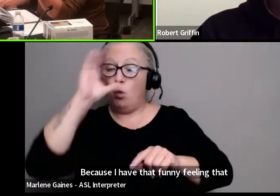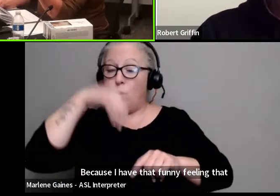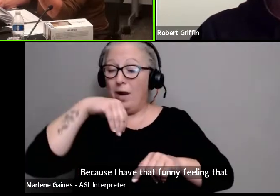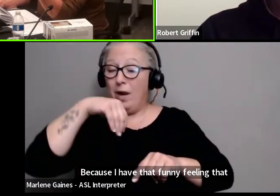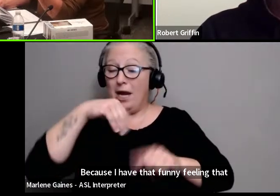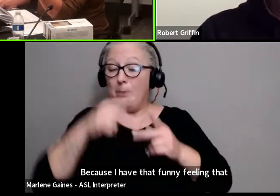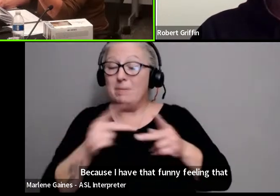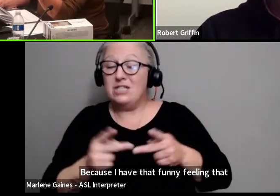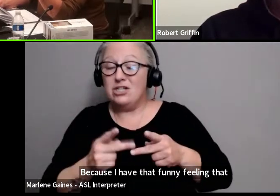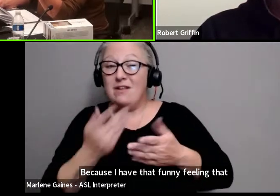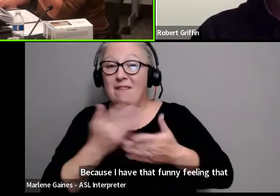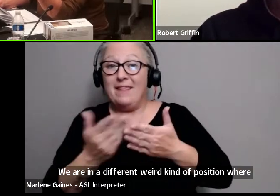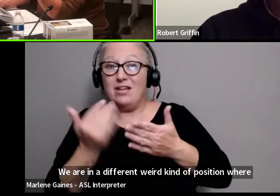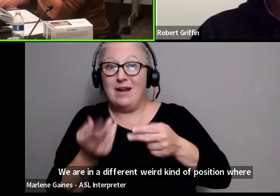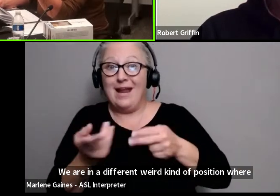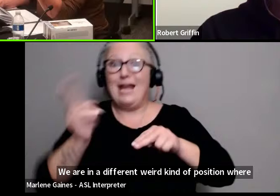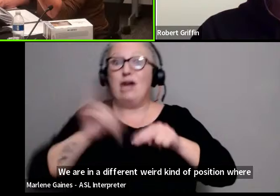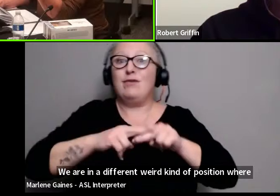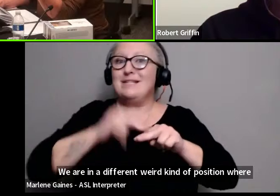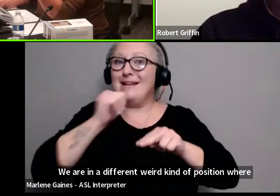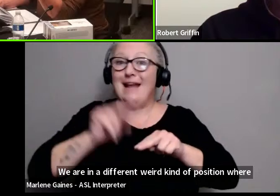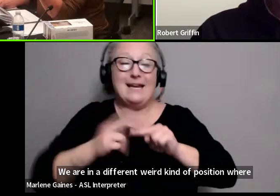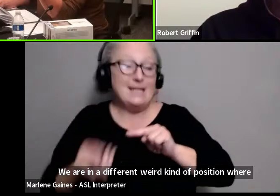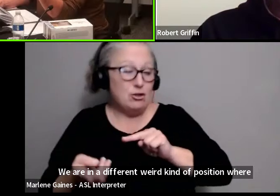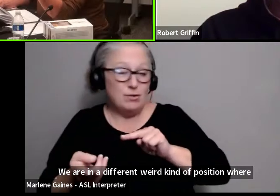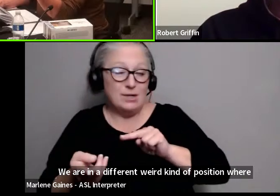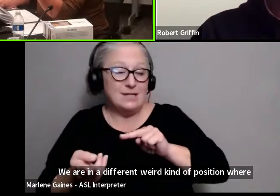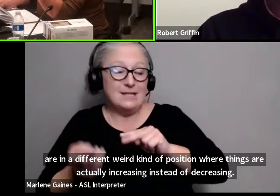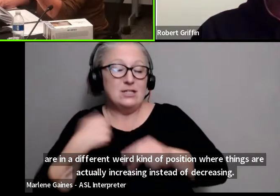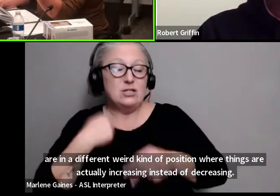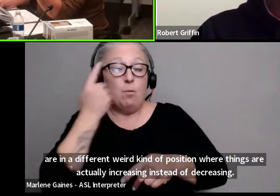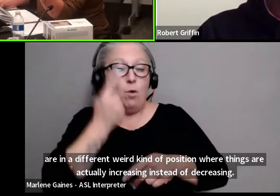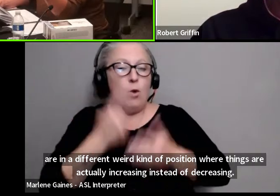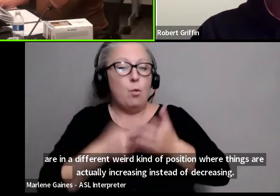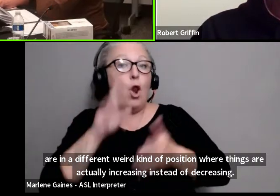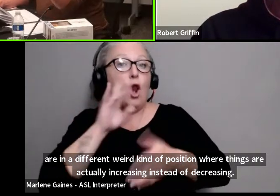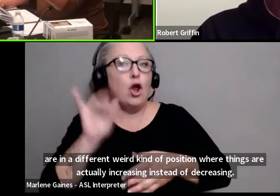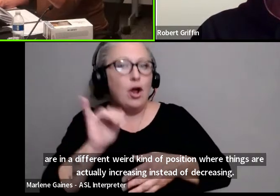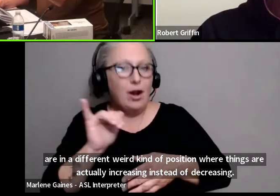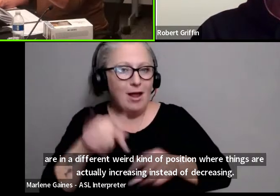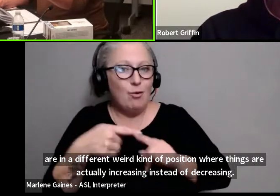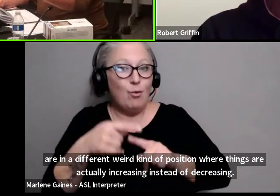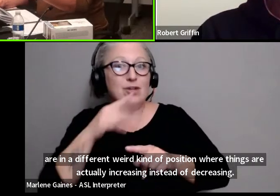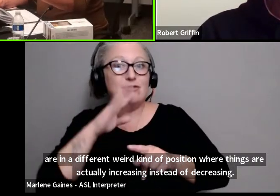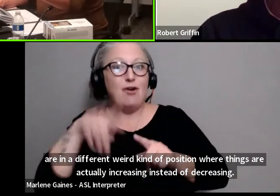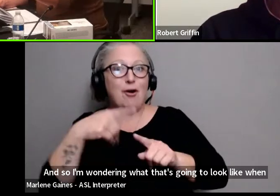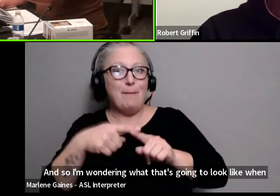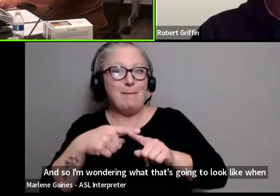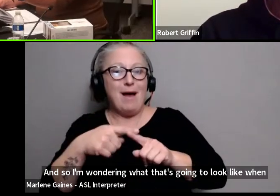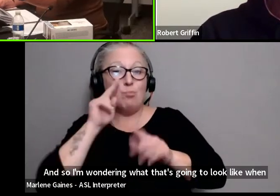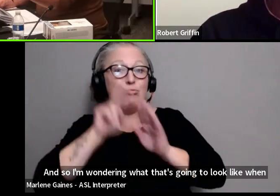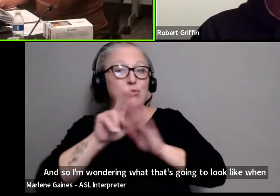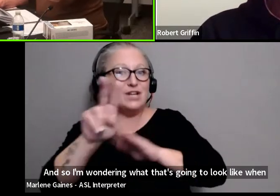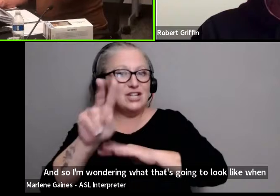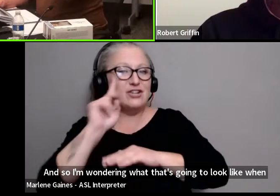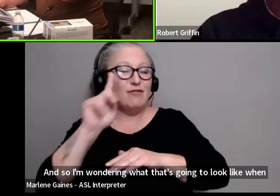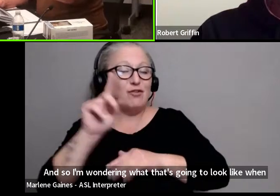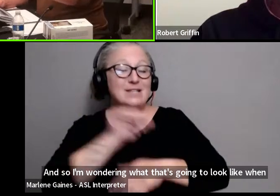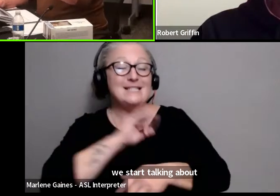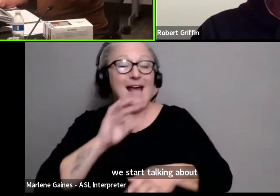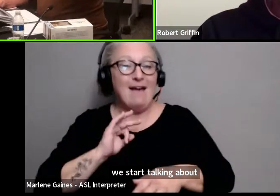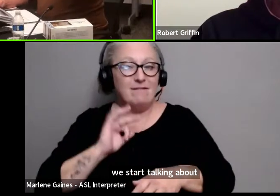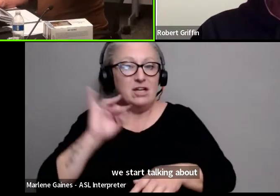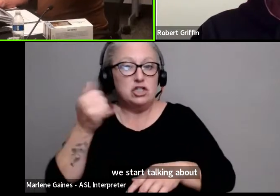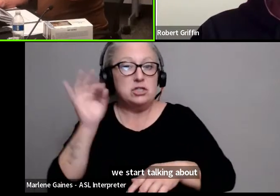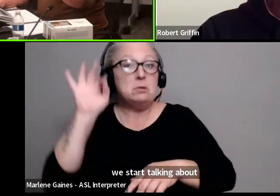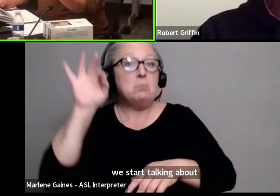position where things are actually increasing instead of decreasing. And so I'm wondering what that's going to look like when we start talking about predictions for staffing. I